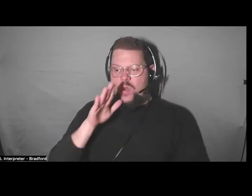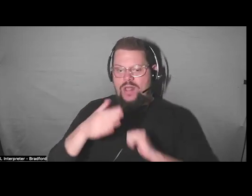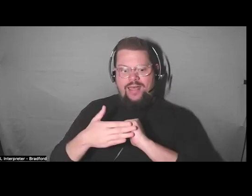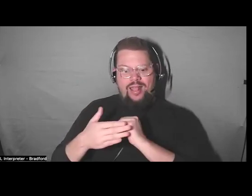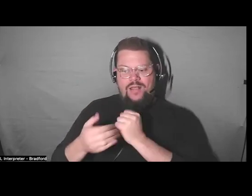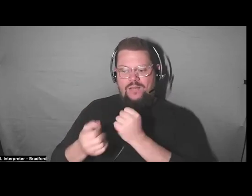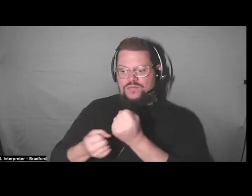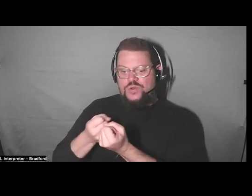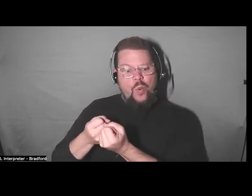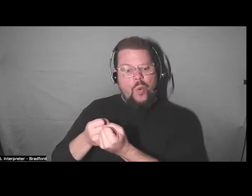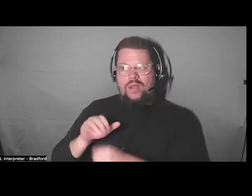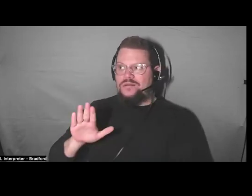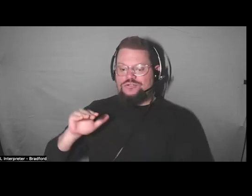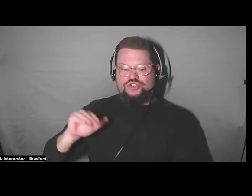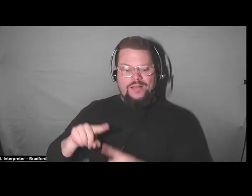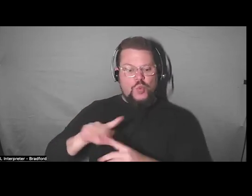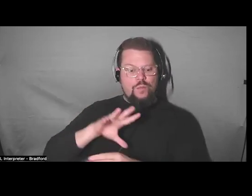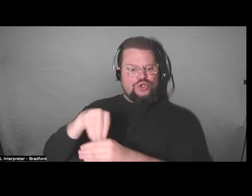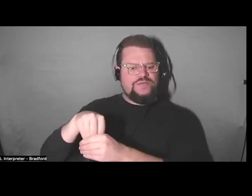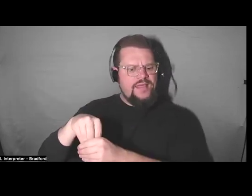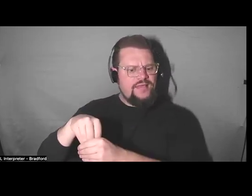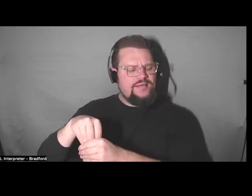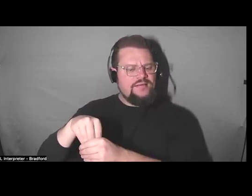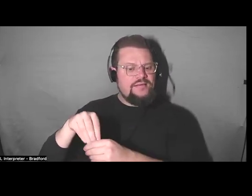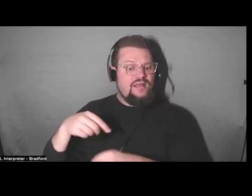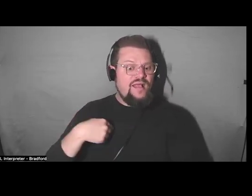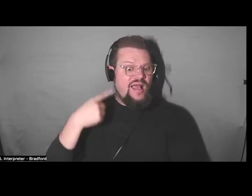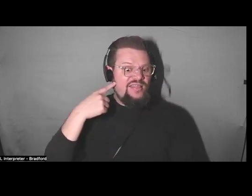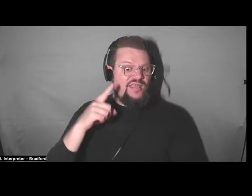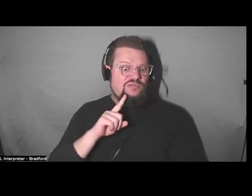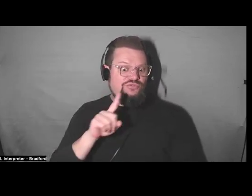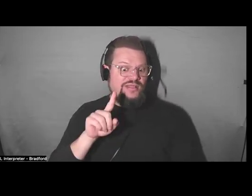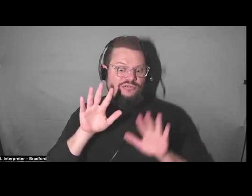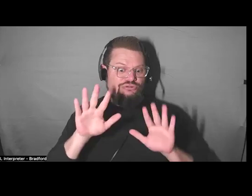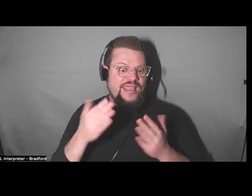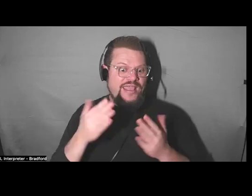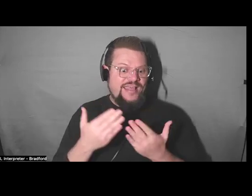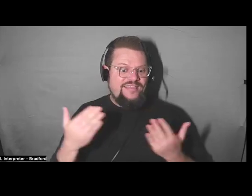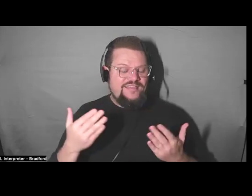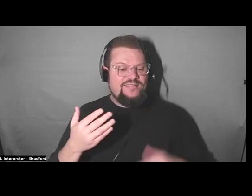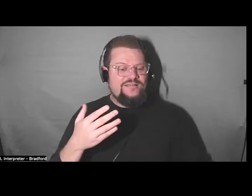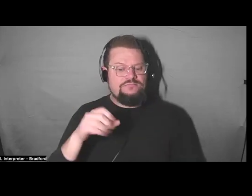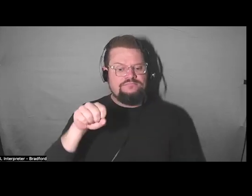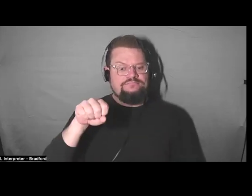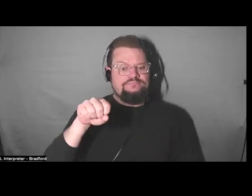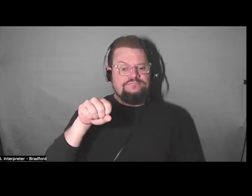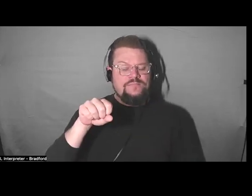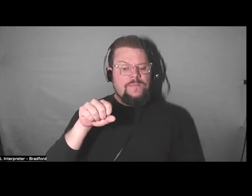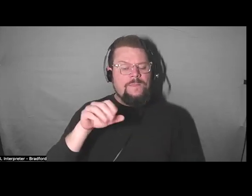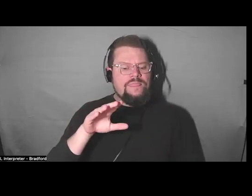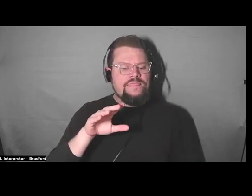support participation, then I think that's a really great thing. And like, yes, it's